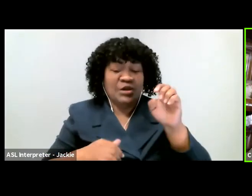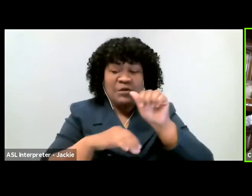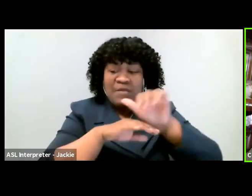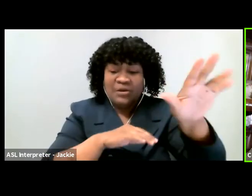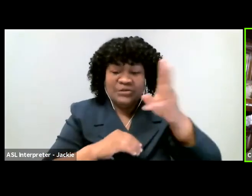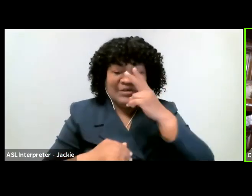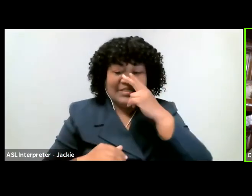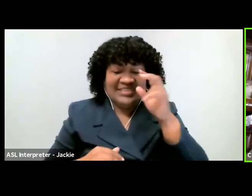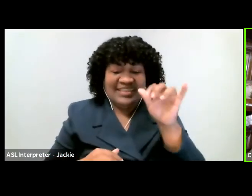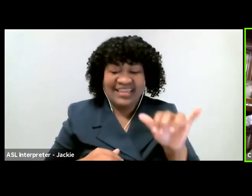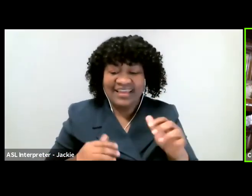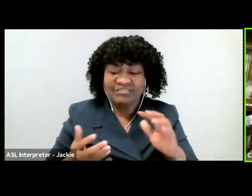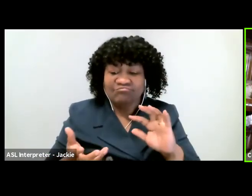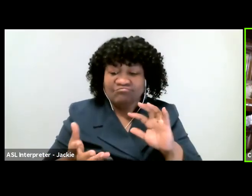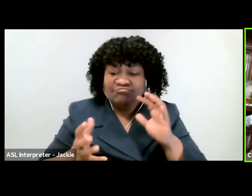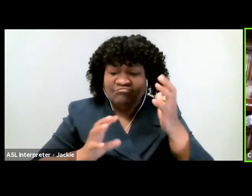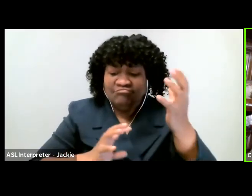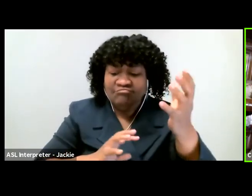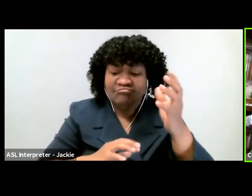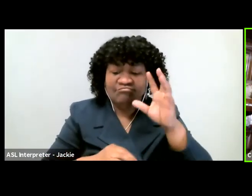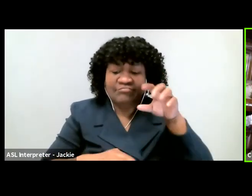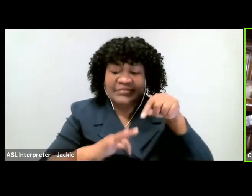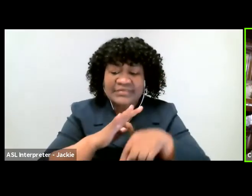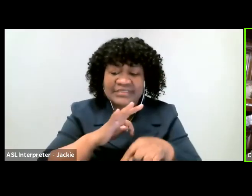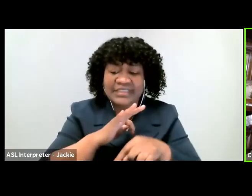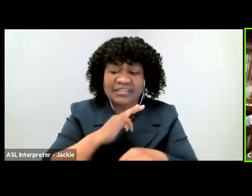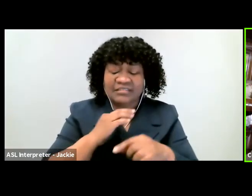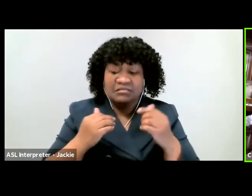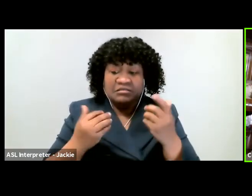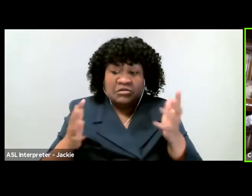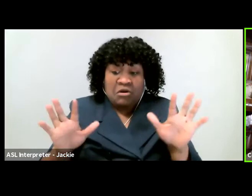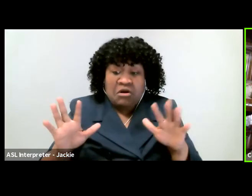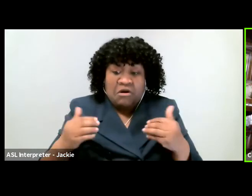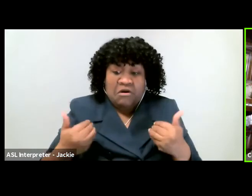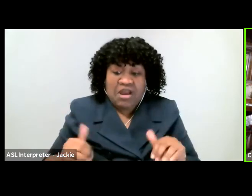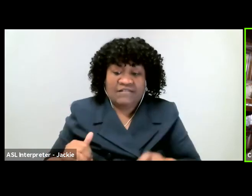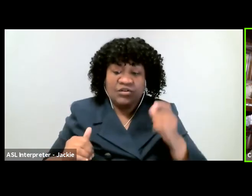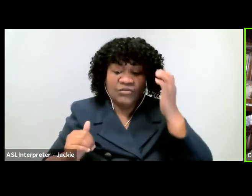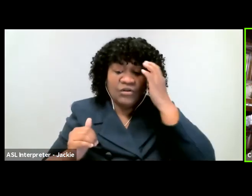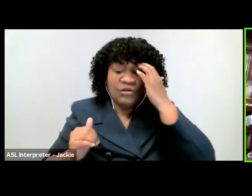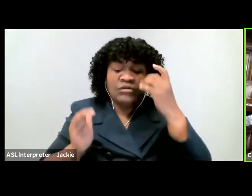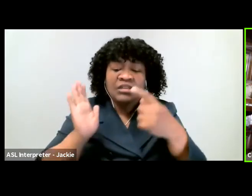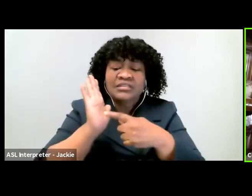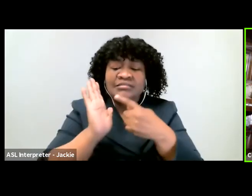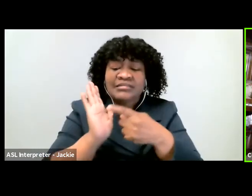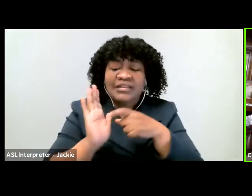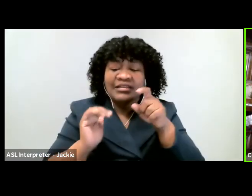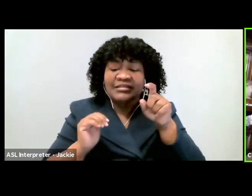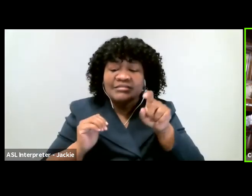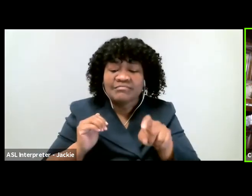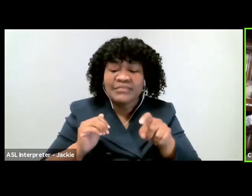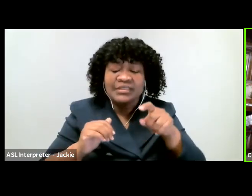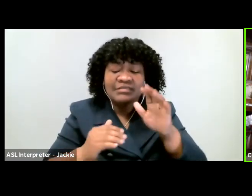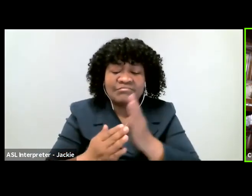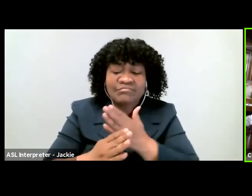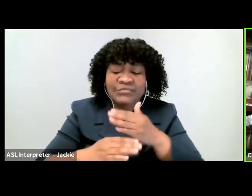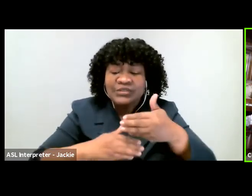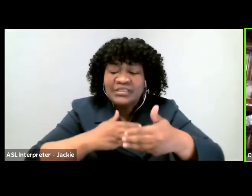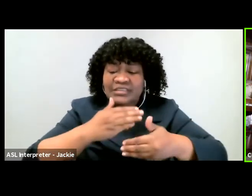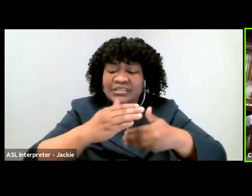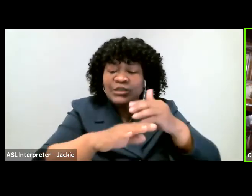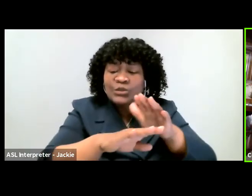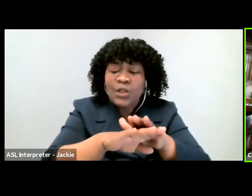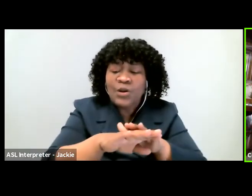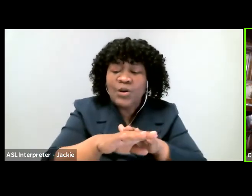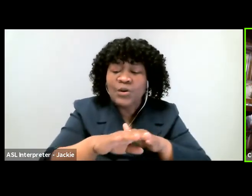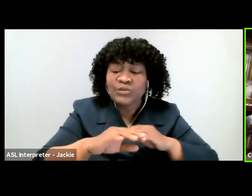that. Doom being in the details is all there is to know. Sometimes music creeps forward and slows